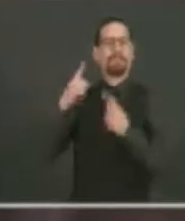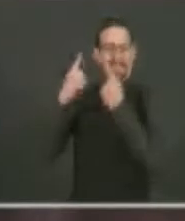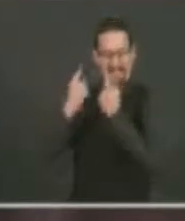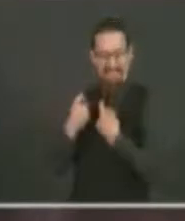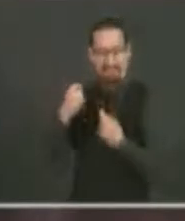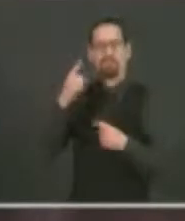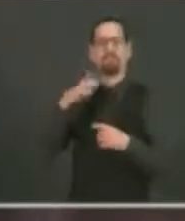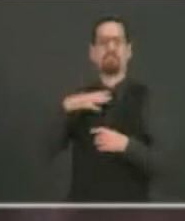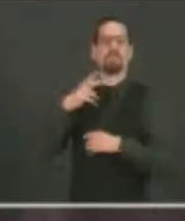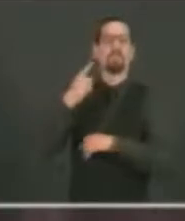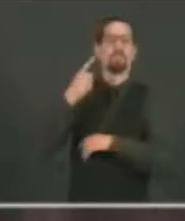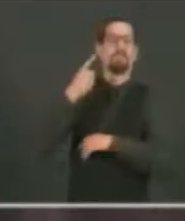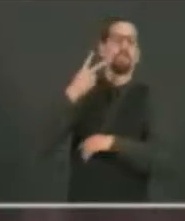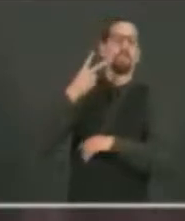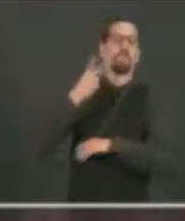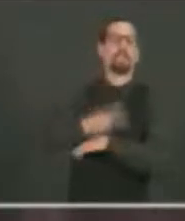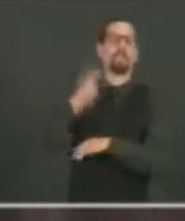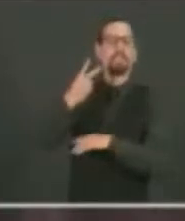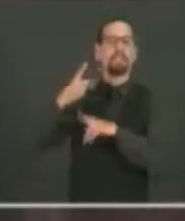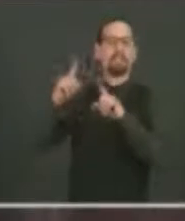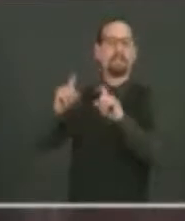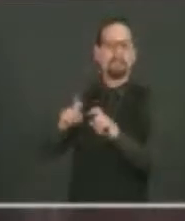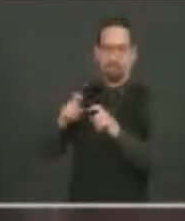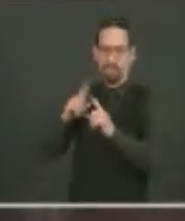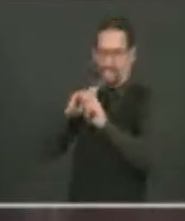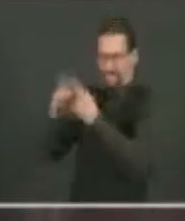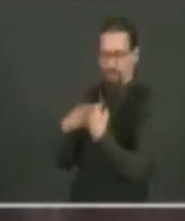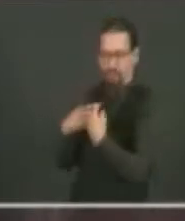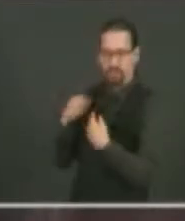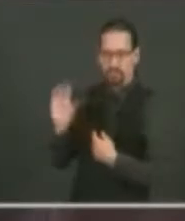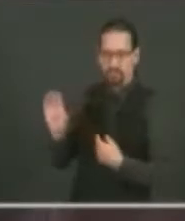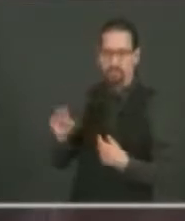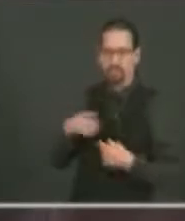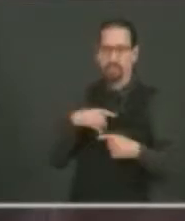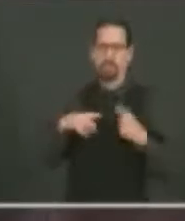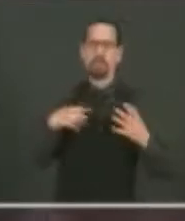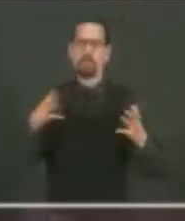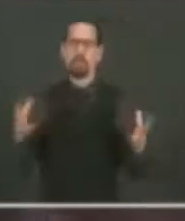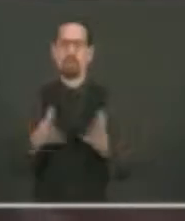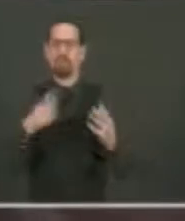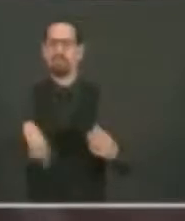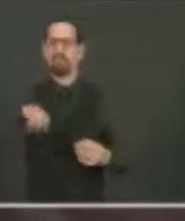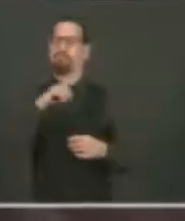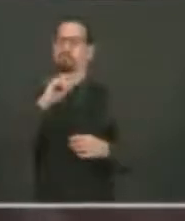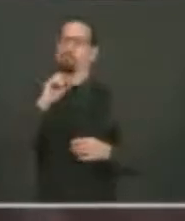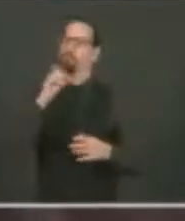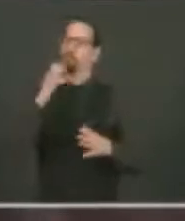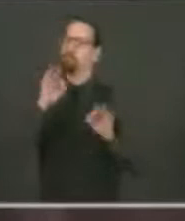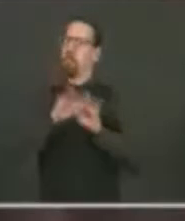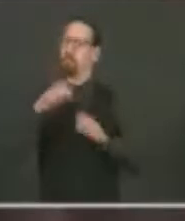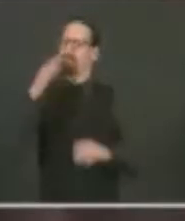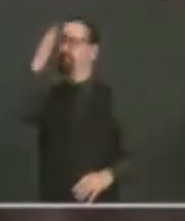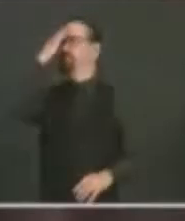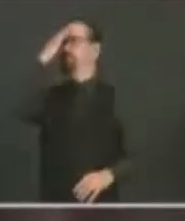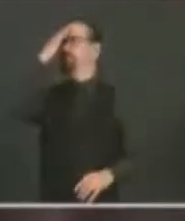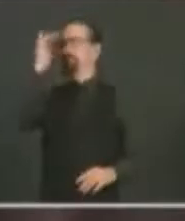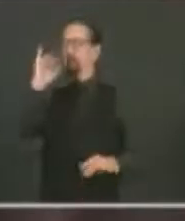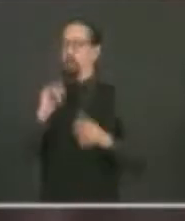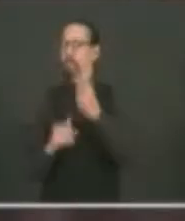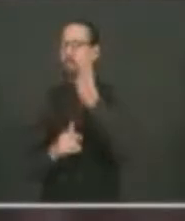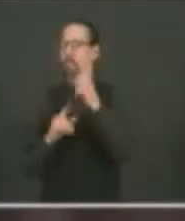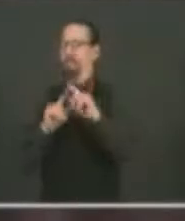community has and understands. If you are positive, you will